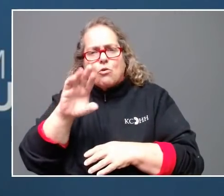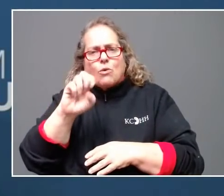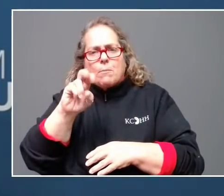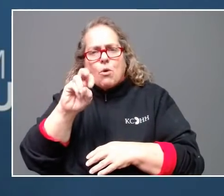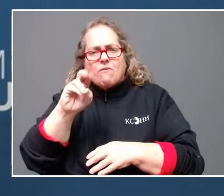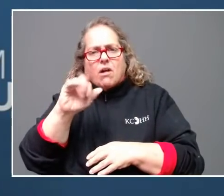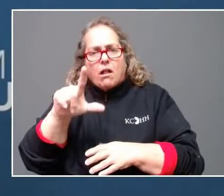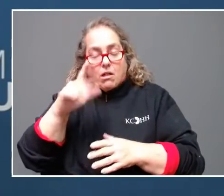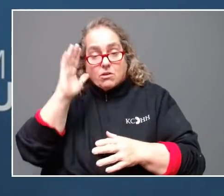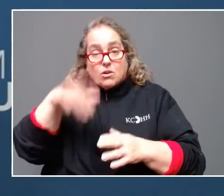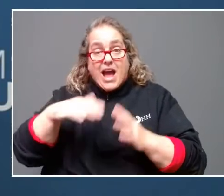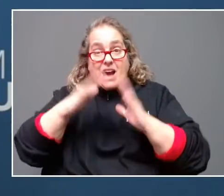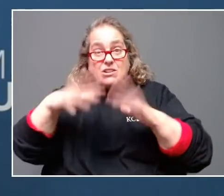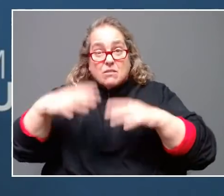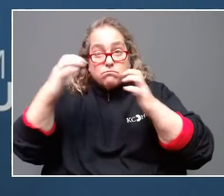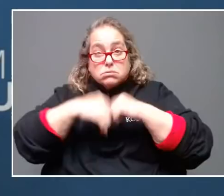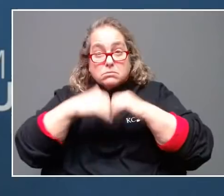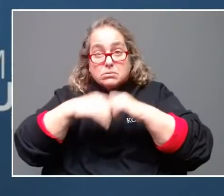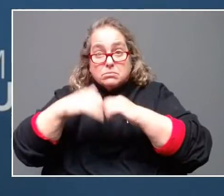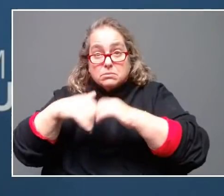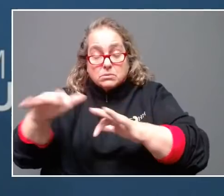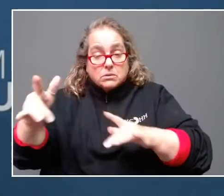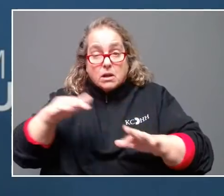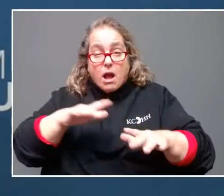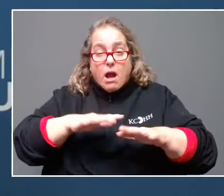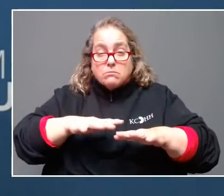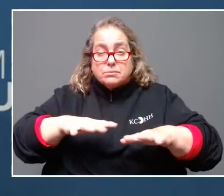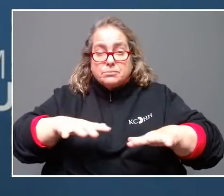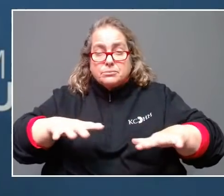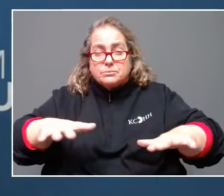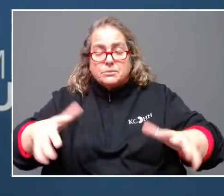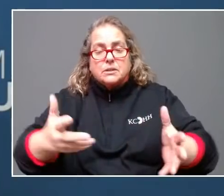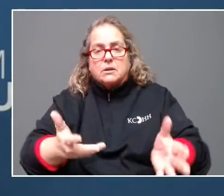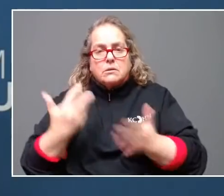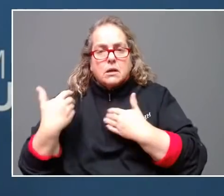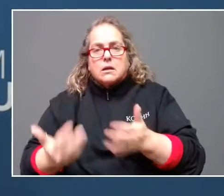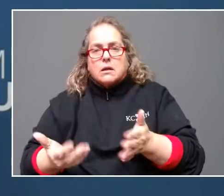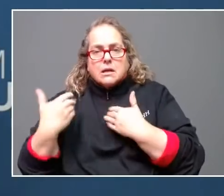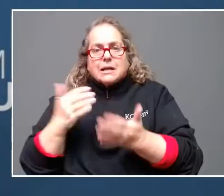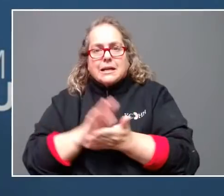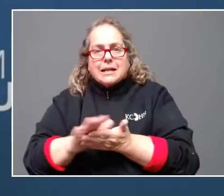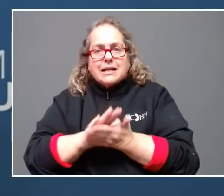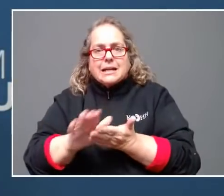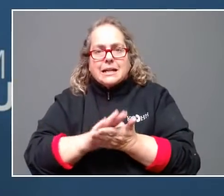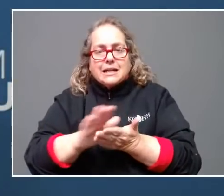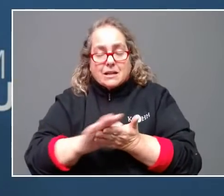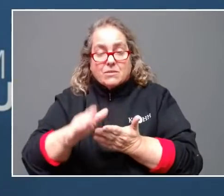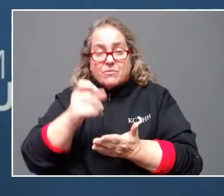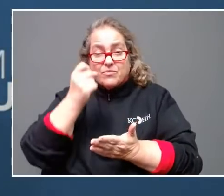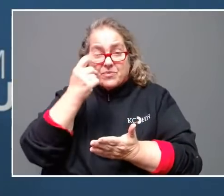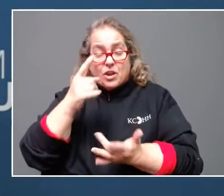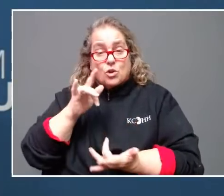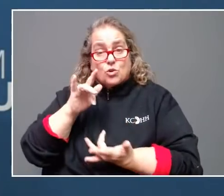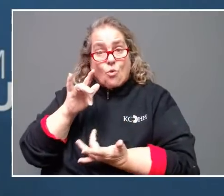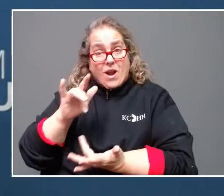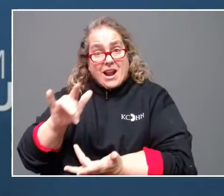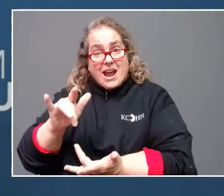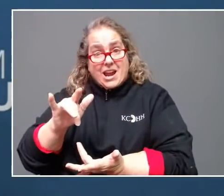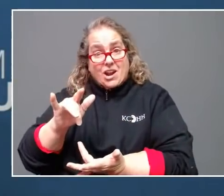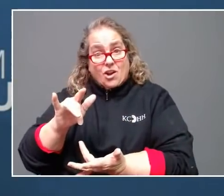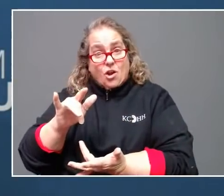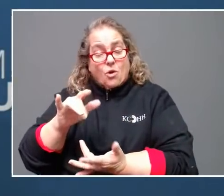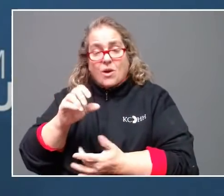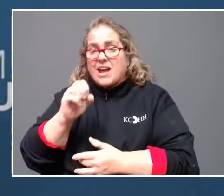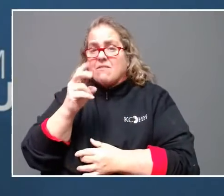reminding everyone how devastating these tornadoes are. Normally, a tornado, even one that brings in FEMA, will